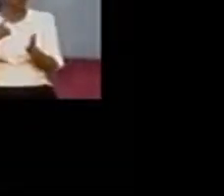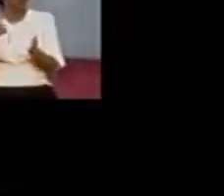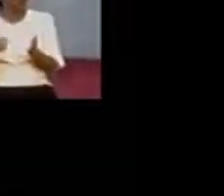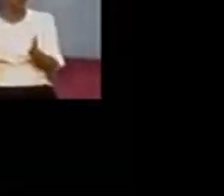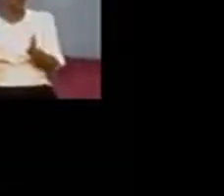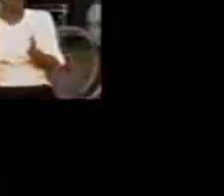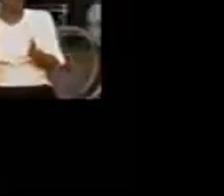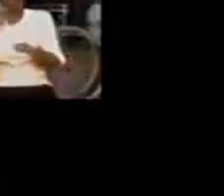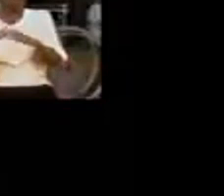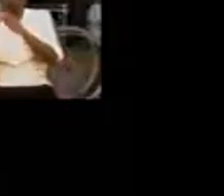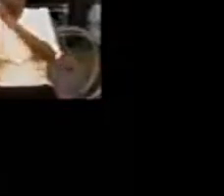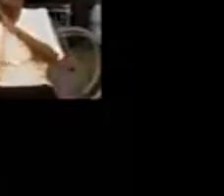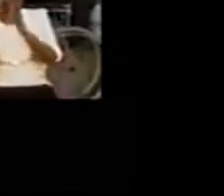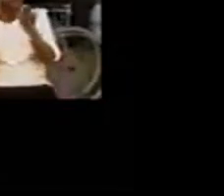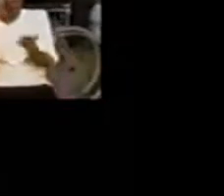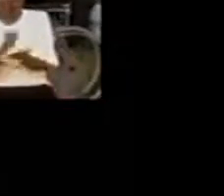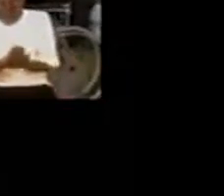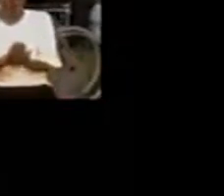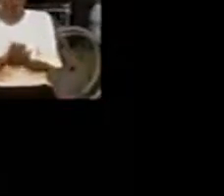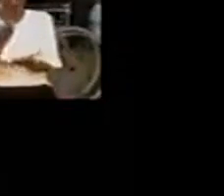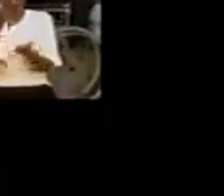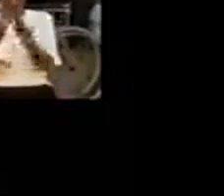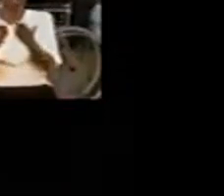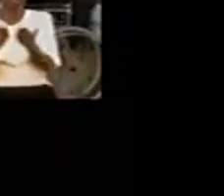the Lord in Jesus name